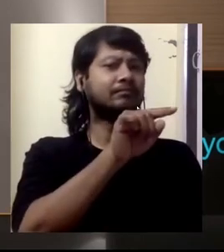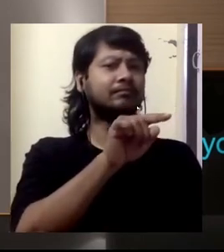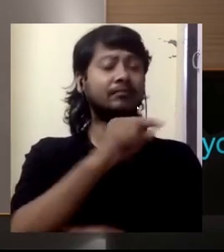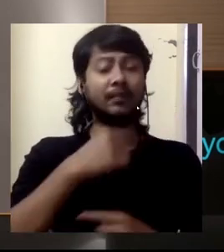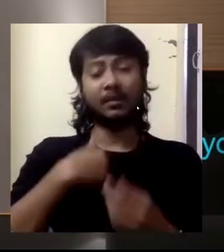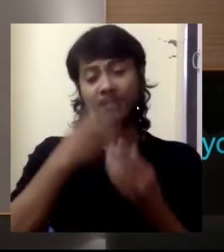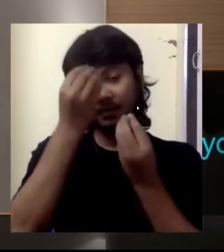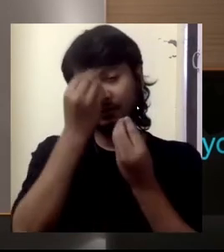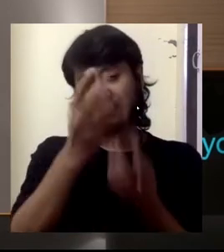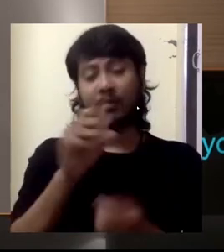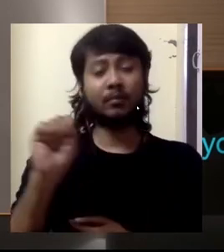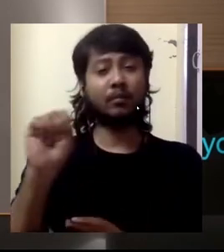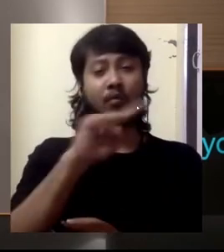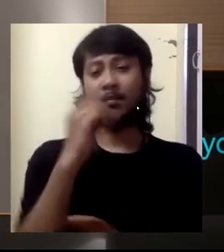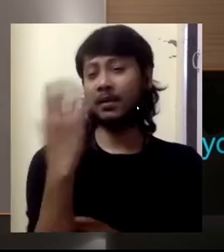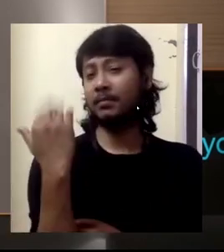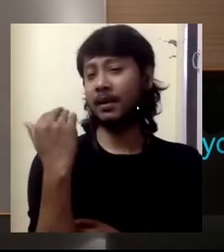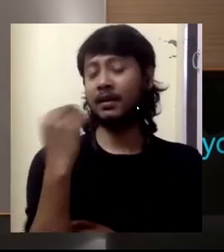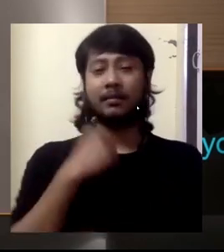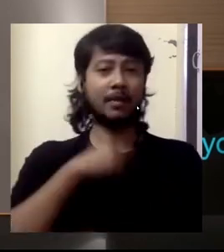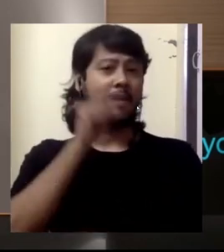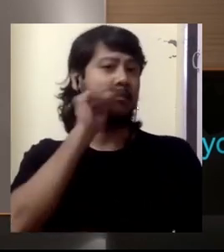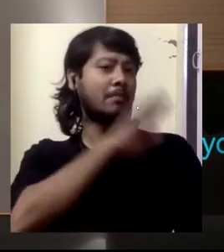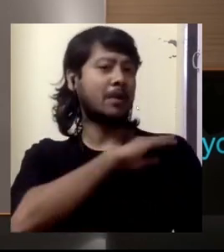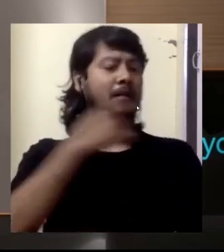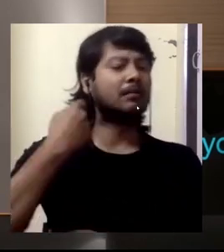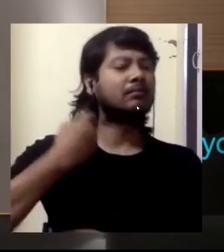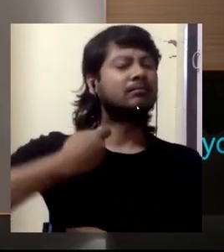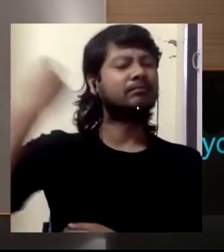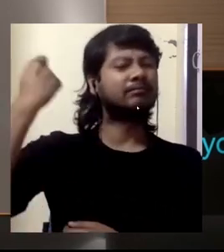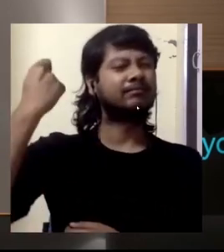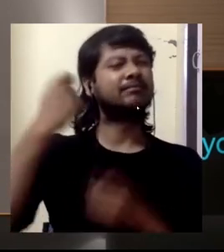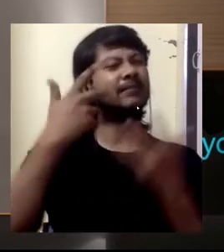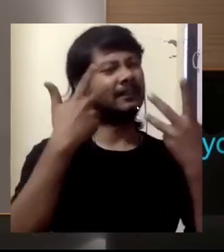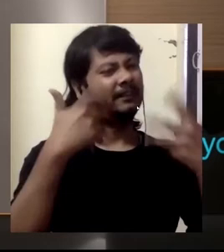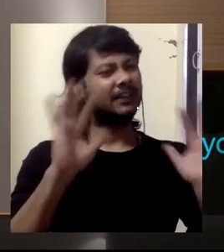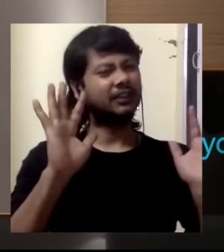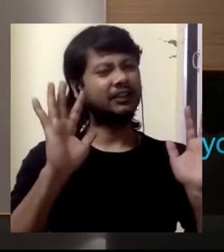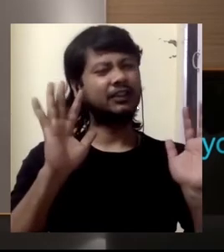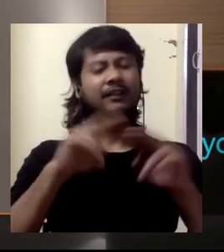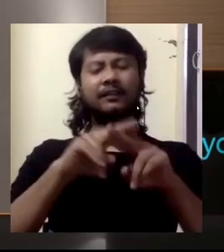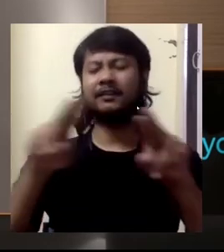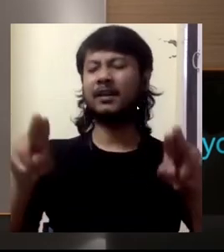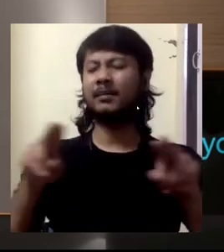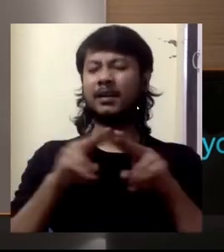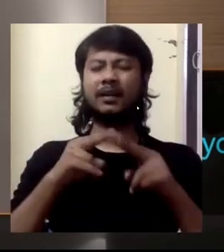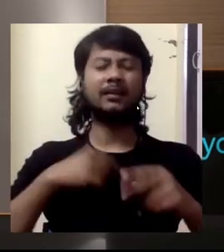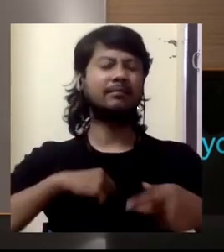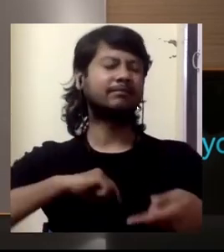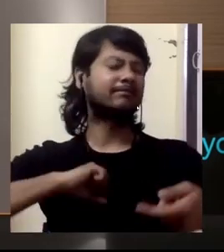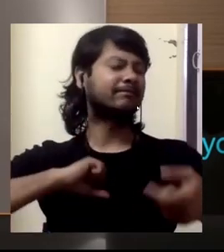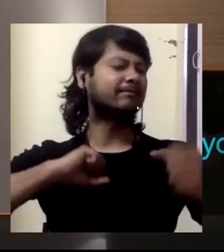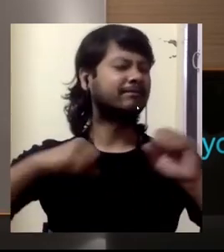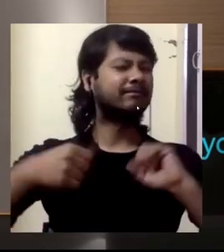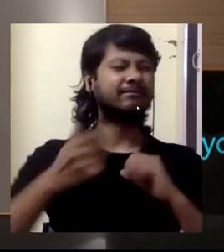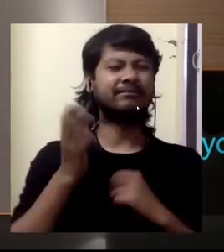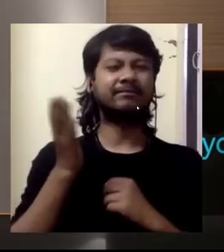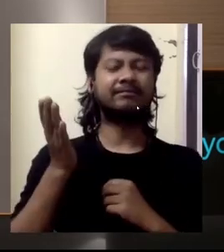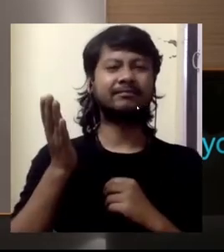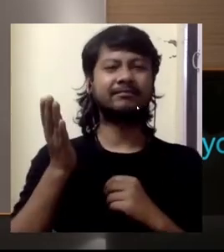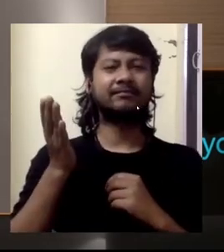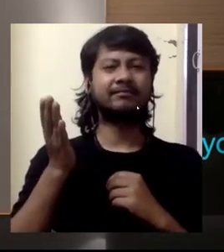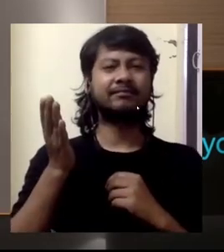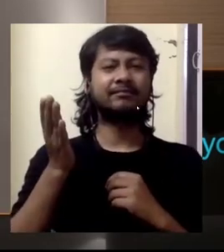suicide. It is the most tragic thing that could have happened to our family after looking at mental health and mental illness